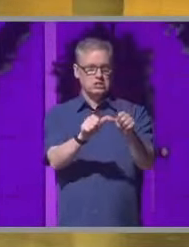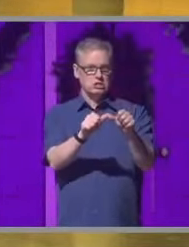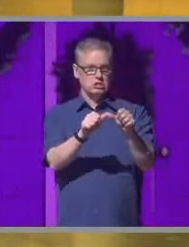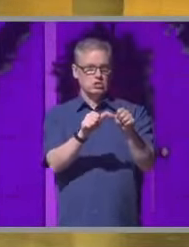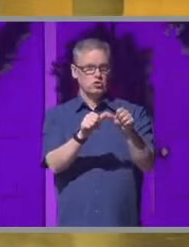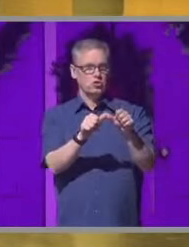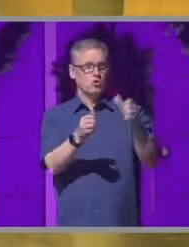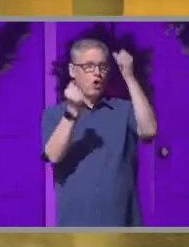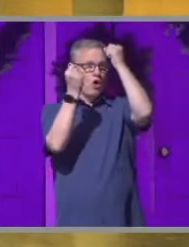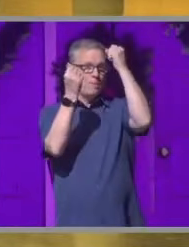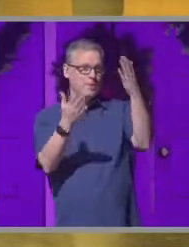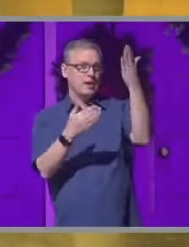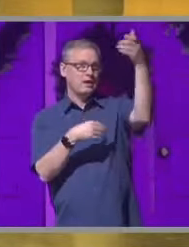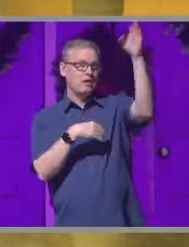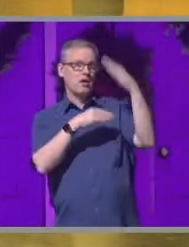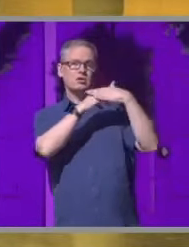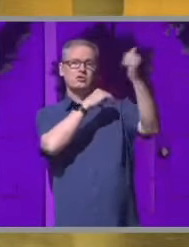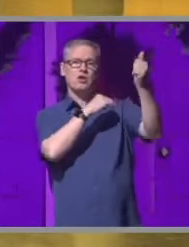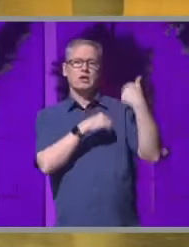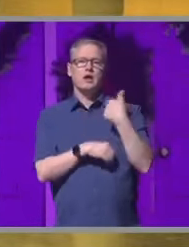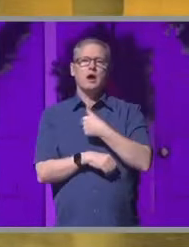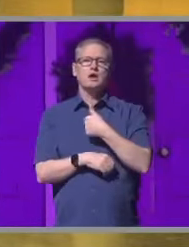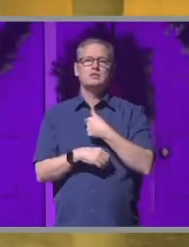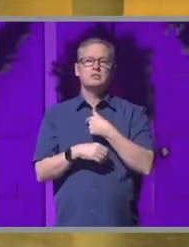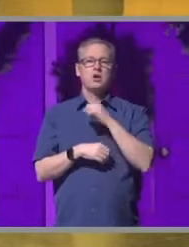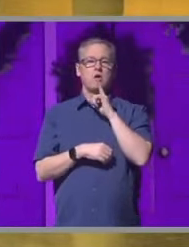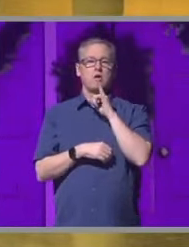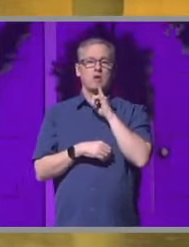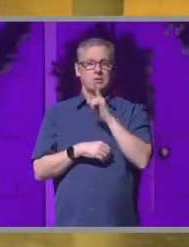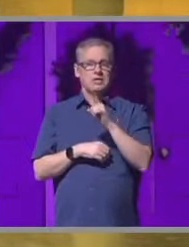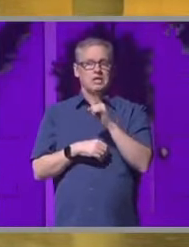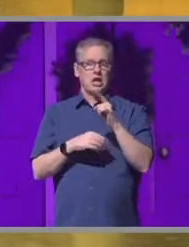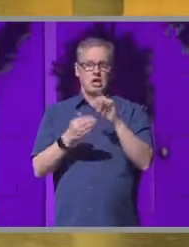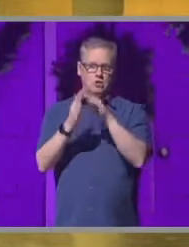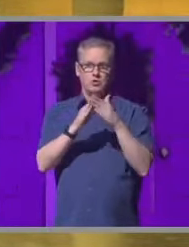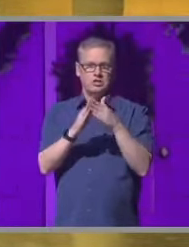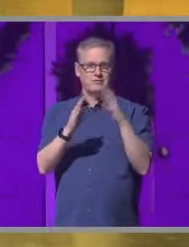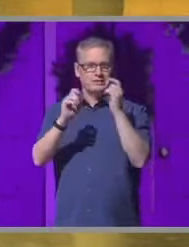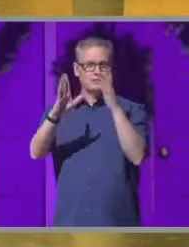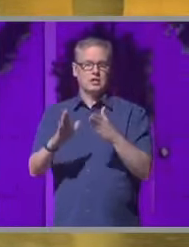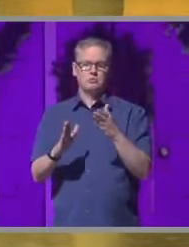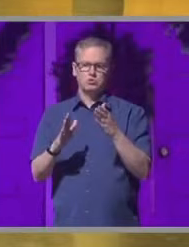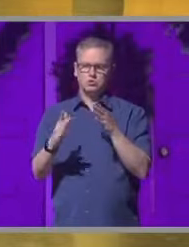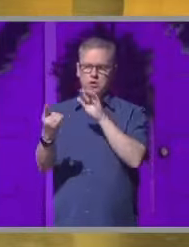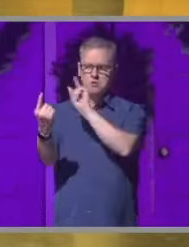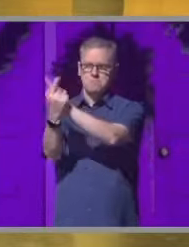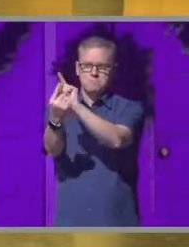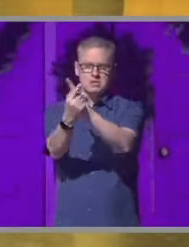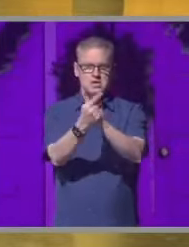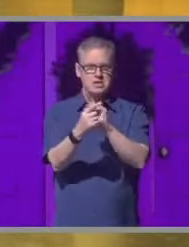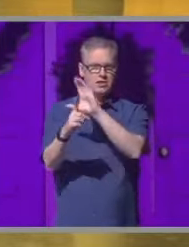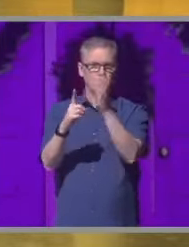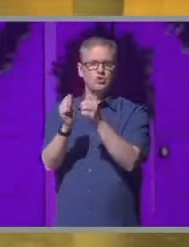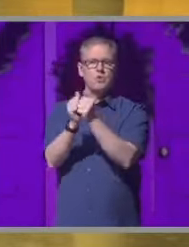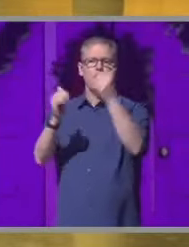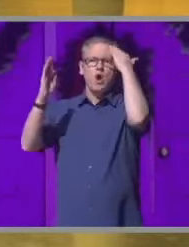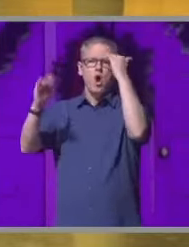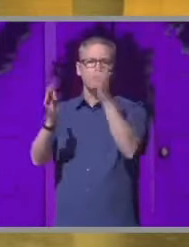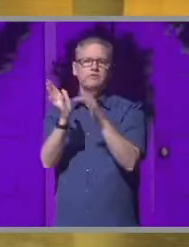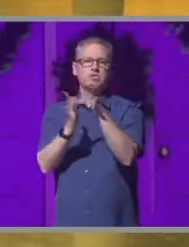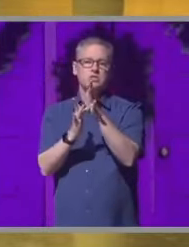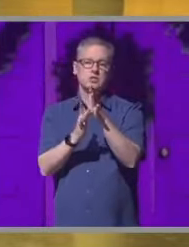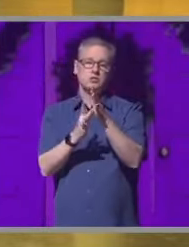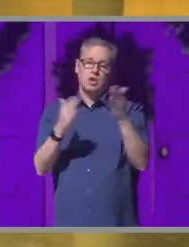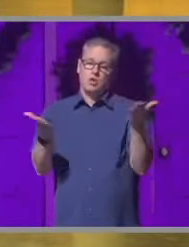God's calling for us to be a community of disciples, courageously engaging culture with the hope of Jesus, where we